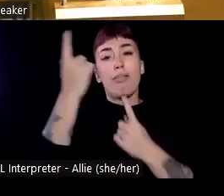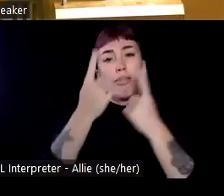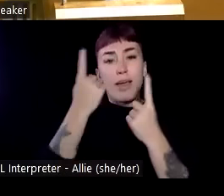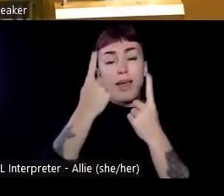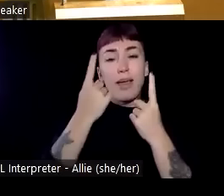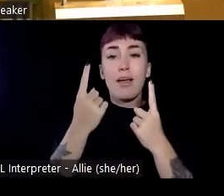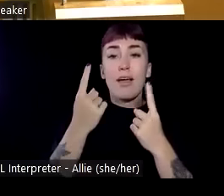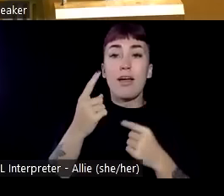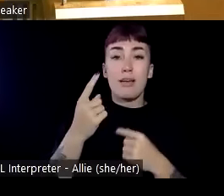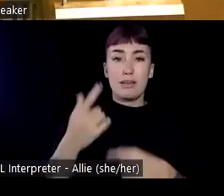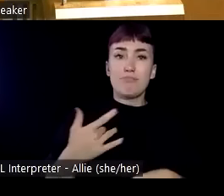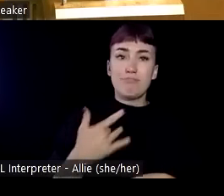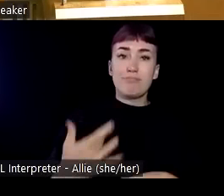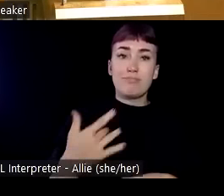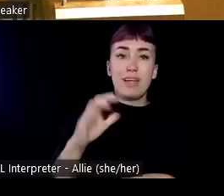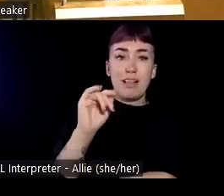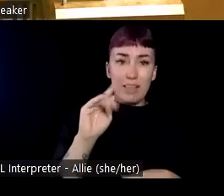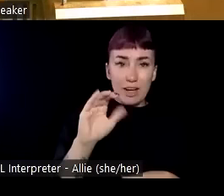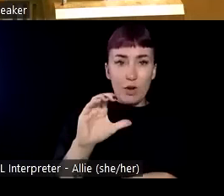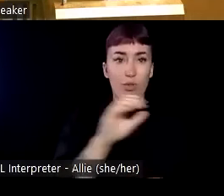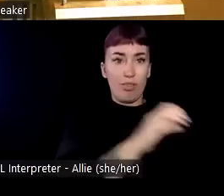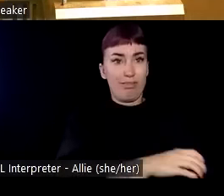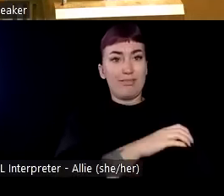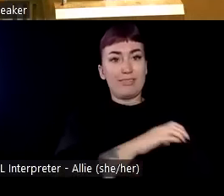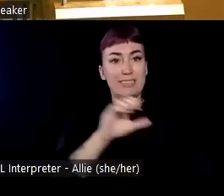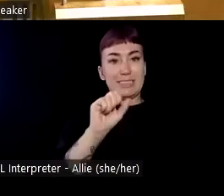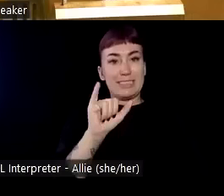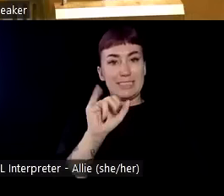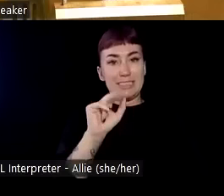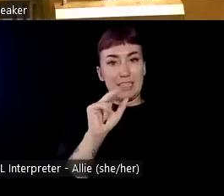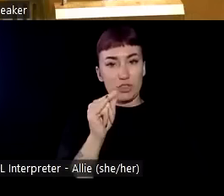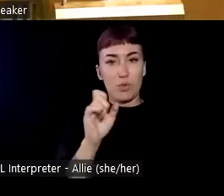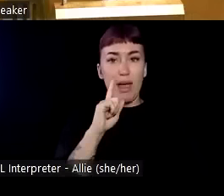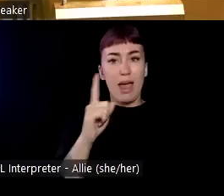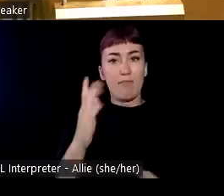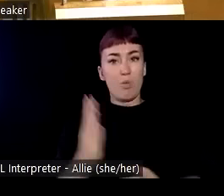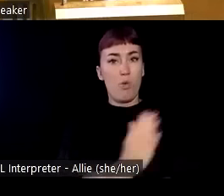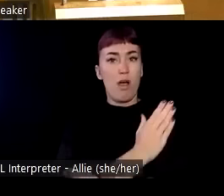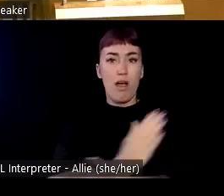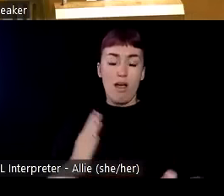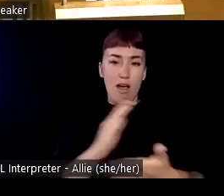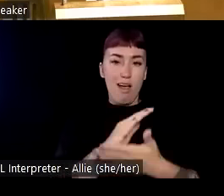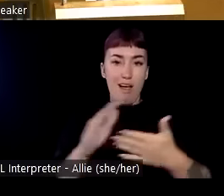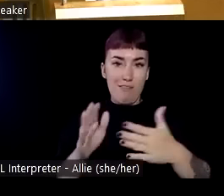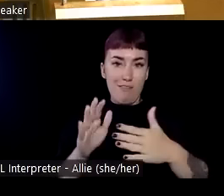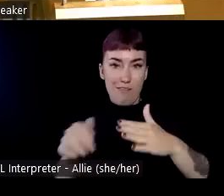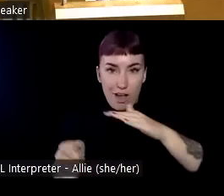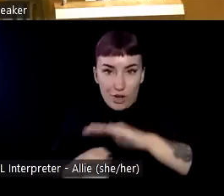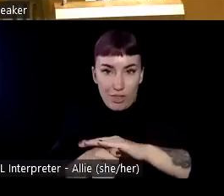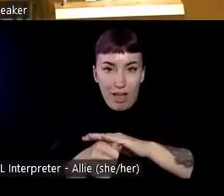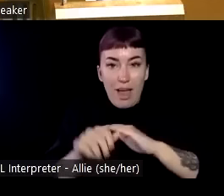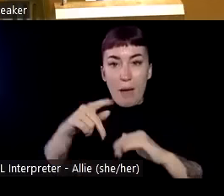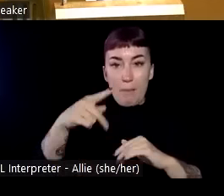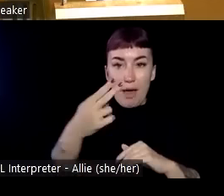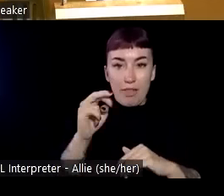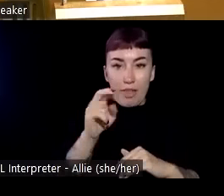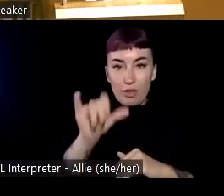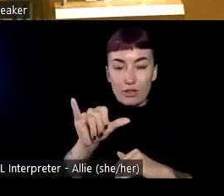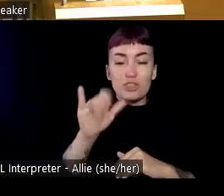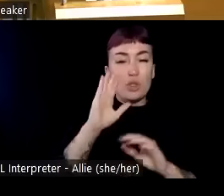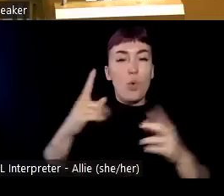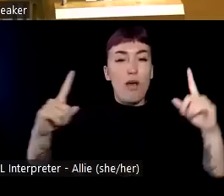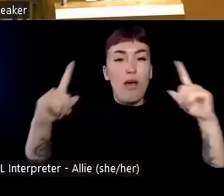that our classic clinical syndromes actually have a wide range of underlying pathologies. And so it's quite complicated, and having a test can help clear